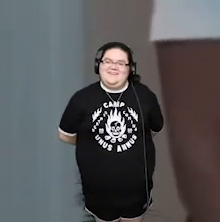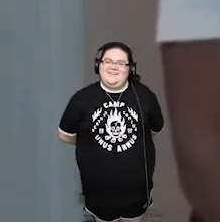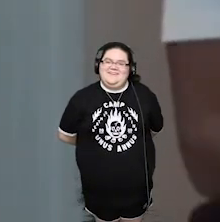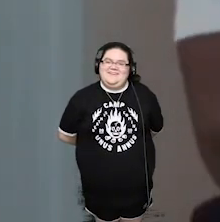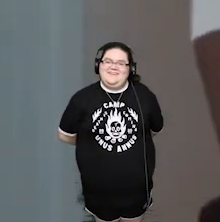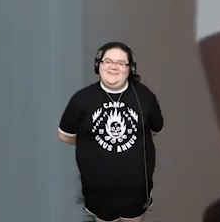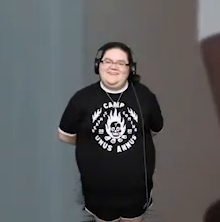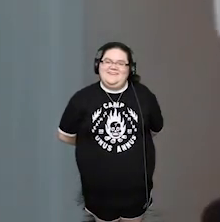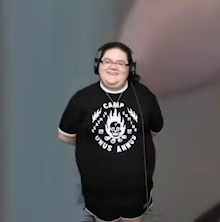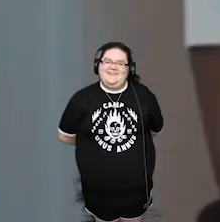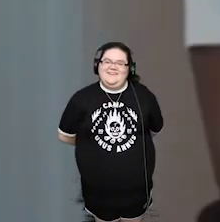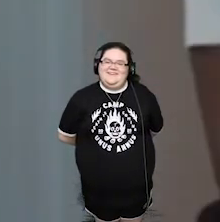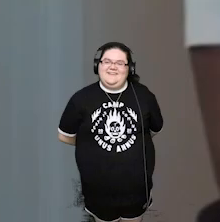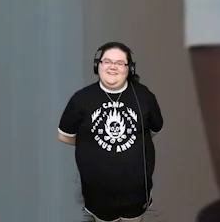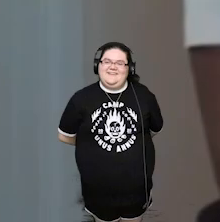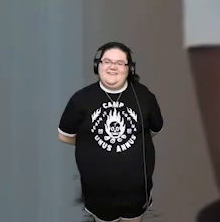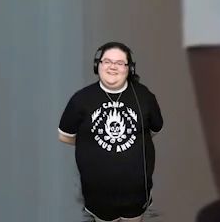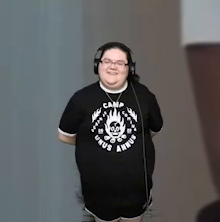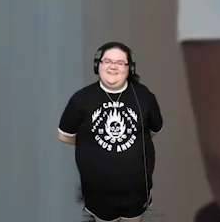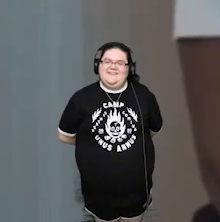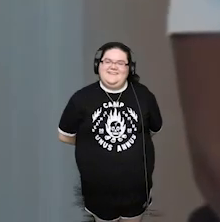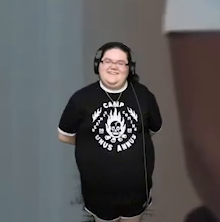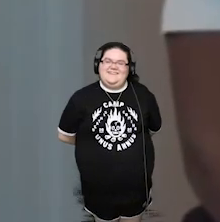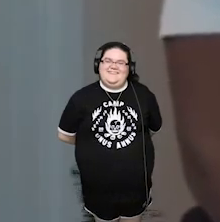He's really struggling here. Knowledge.